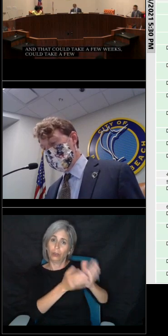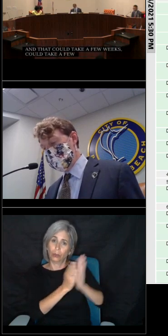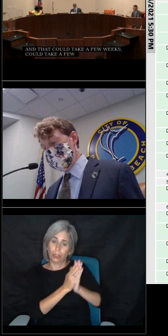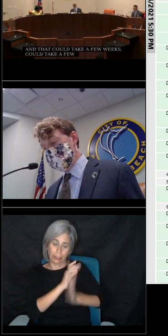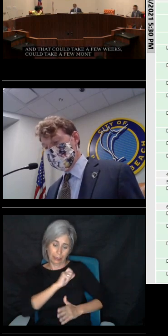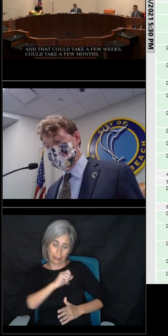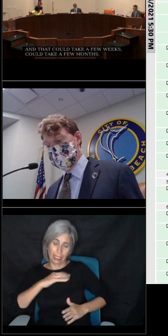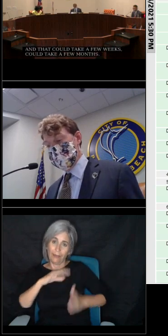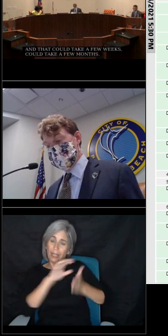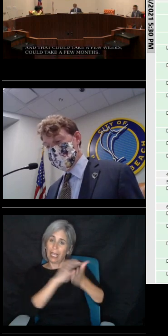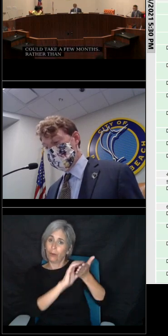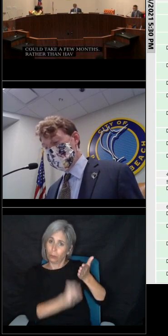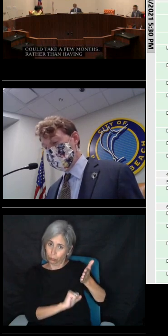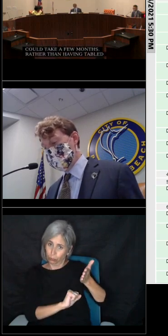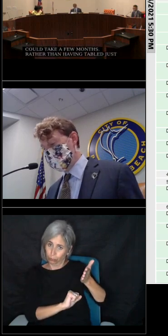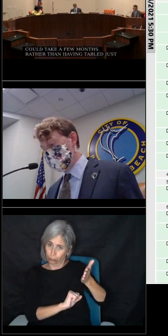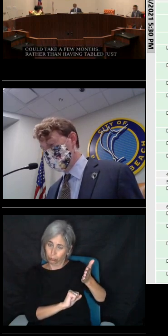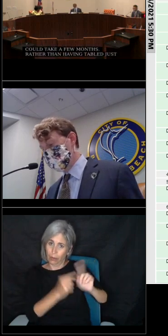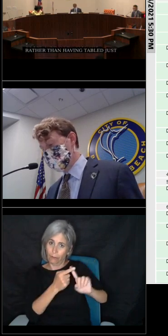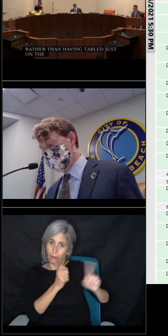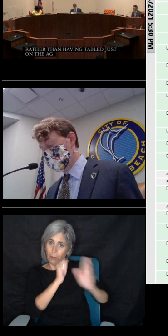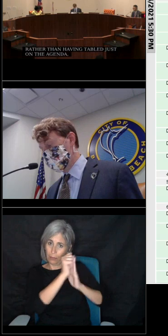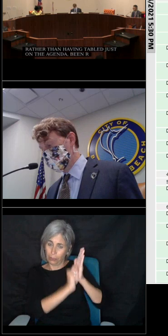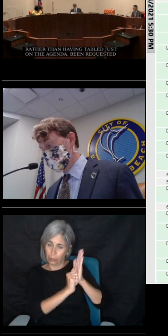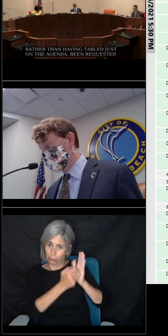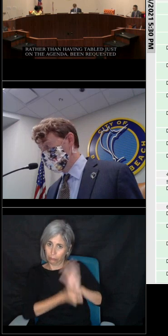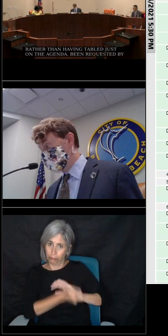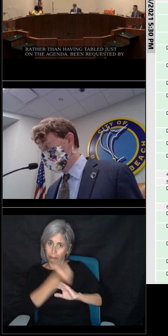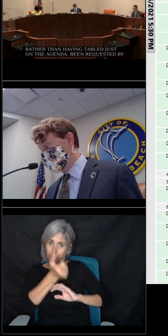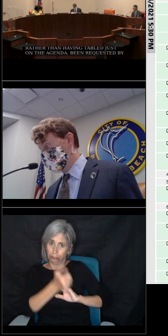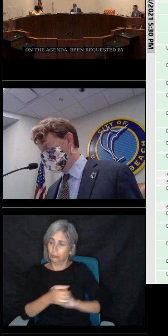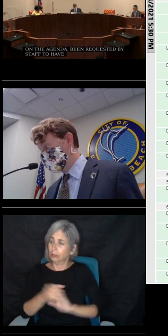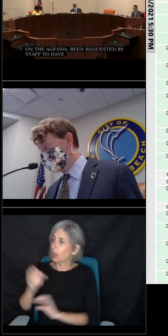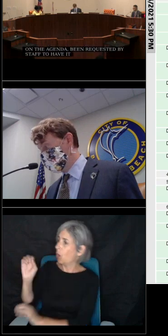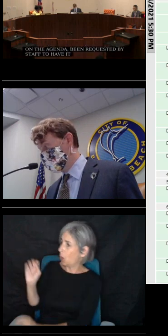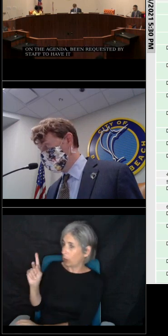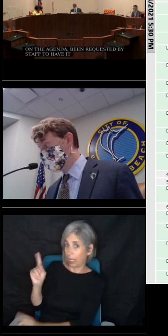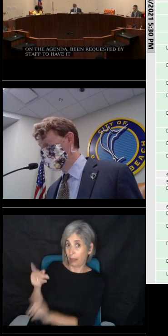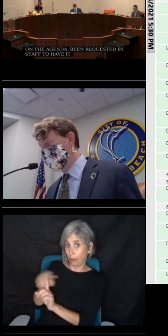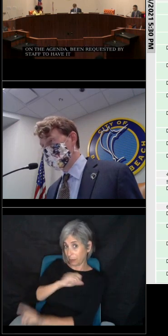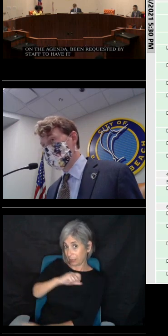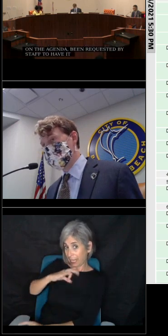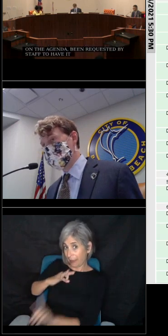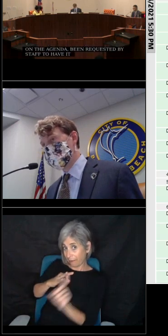to have it removed from the agenda. Okay, so that came from staff?